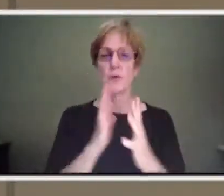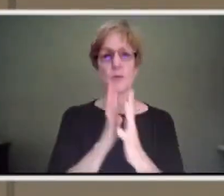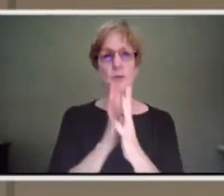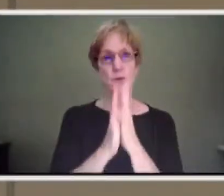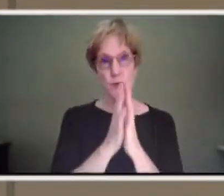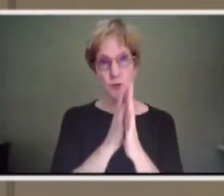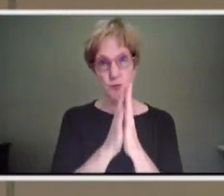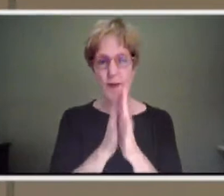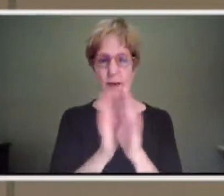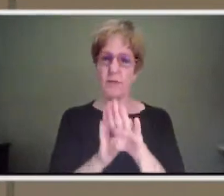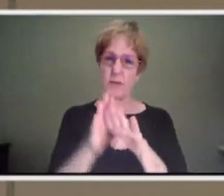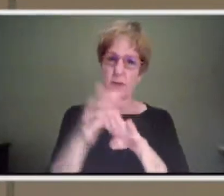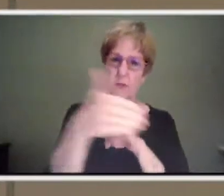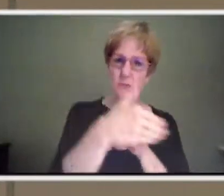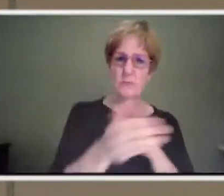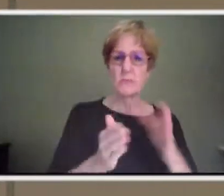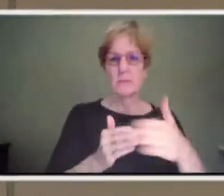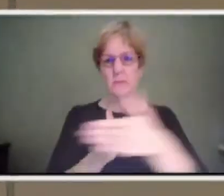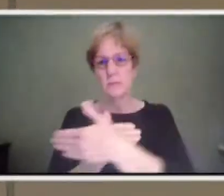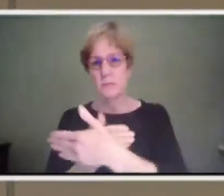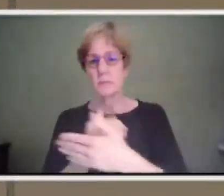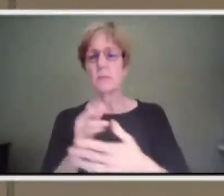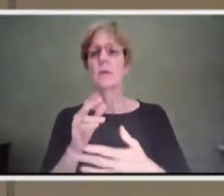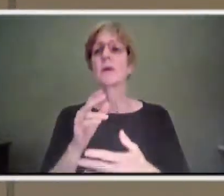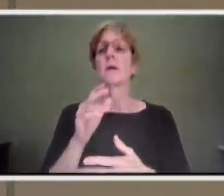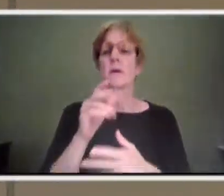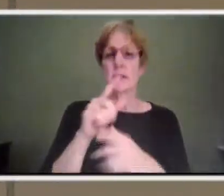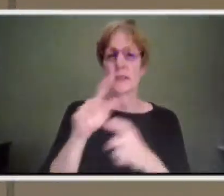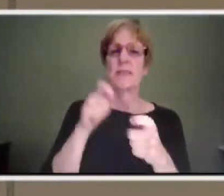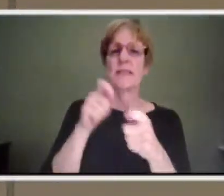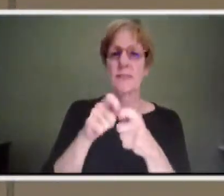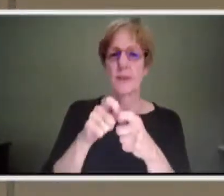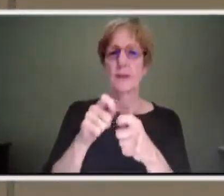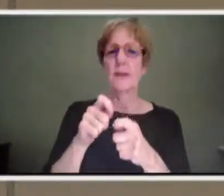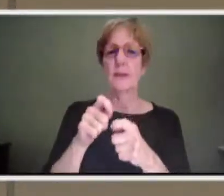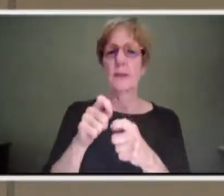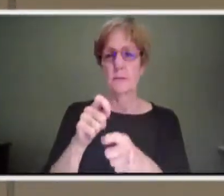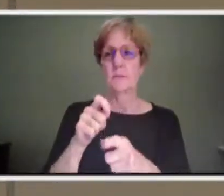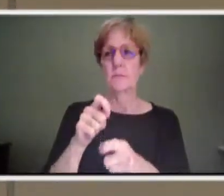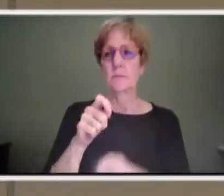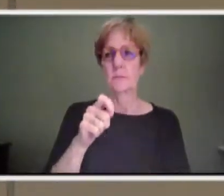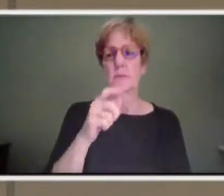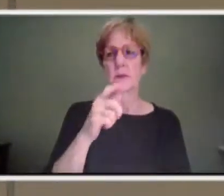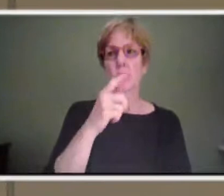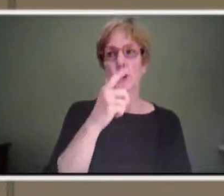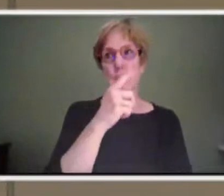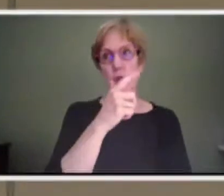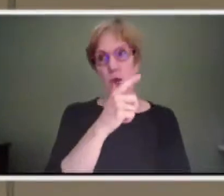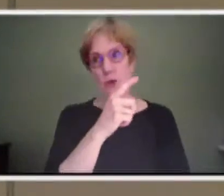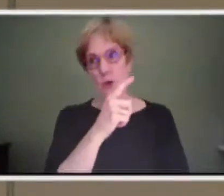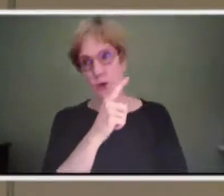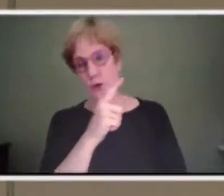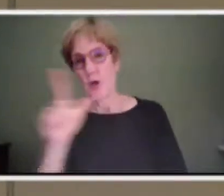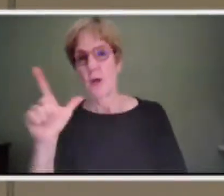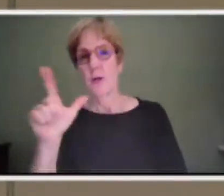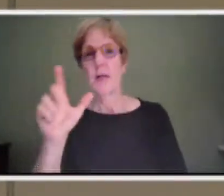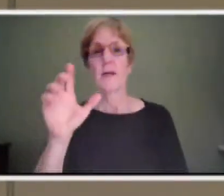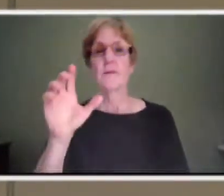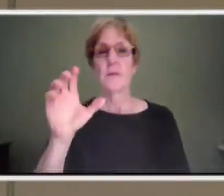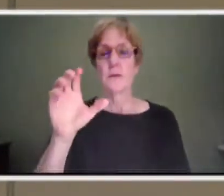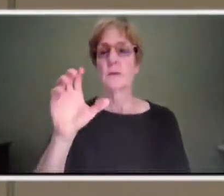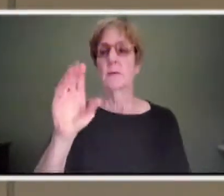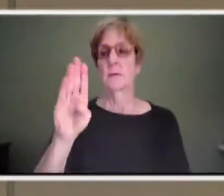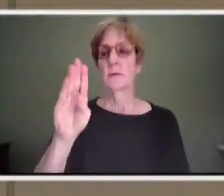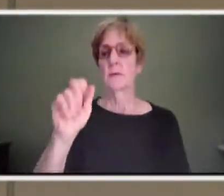patterns that were coming in and out, specifically turning on Baldwin to go through Cherry for folks that would be commuting